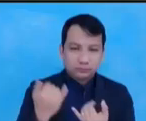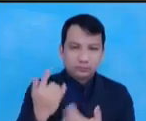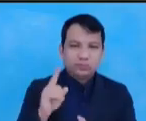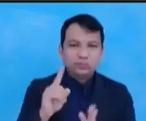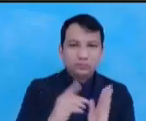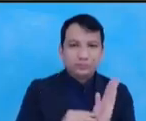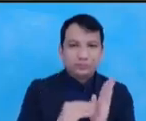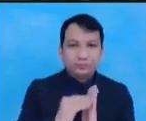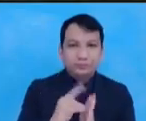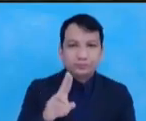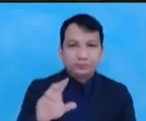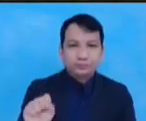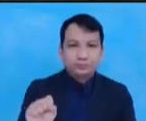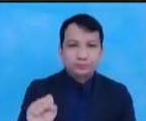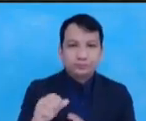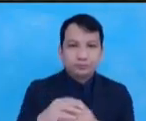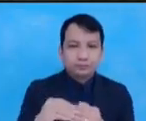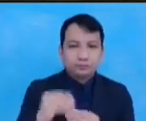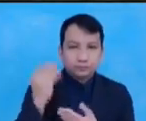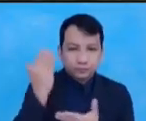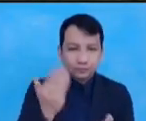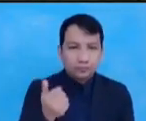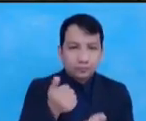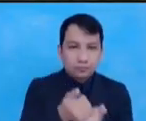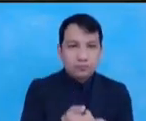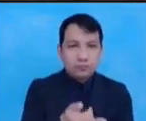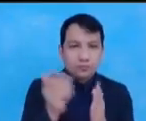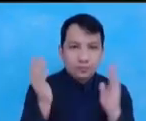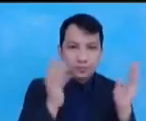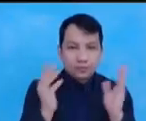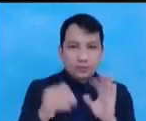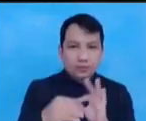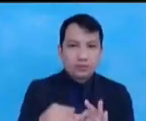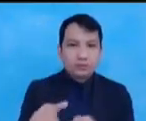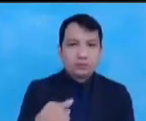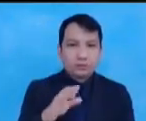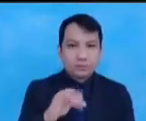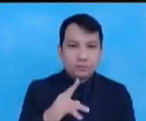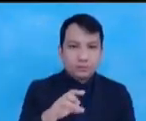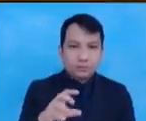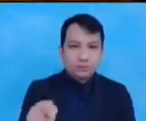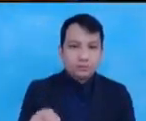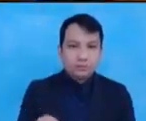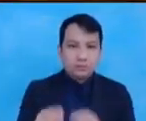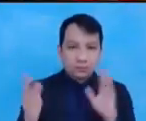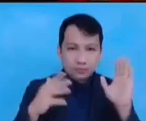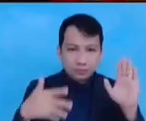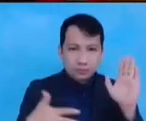$1 million na tulong ang Amerika para sa mga naapektuhan ng Bagyong Karina at habagat sa bansa.